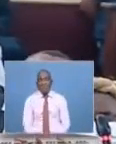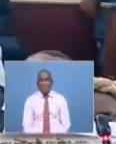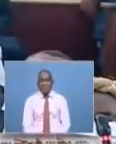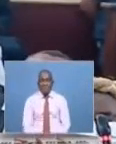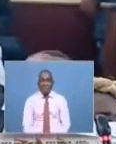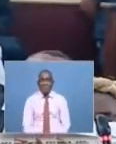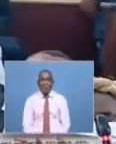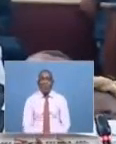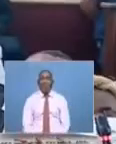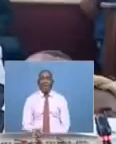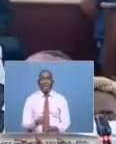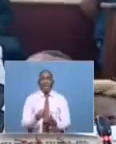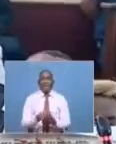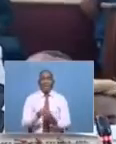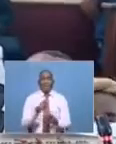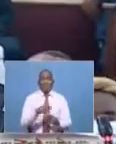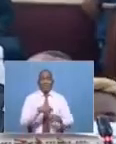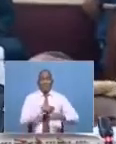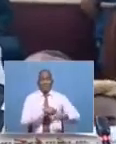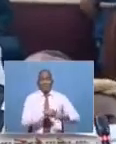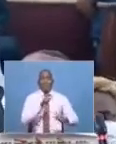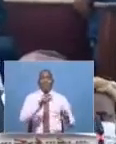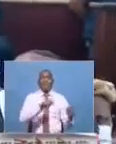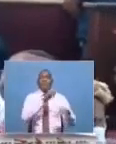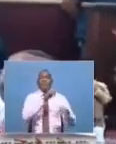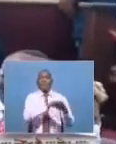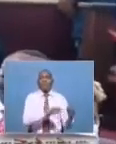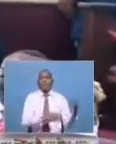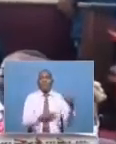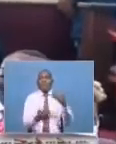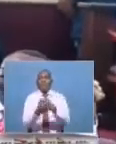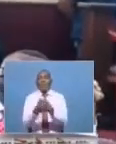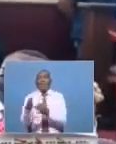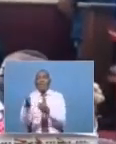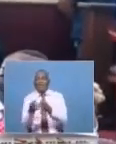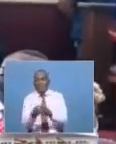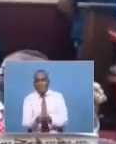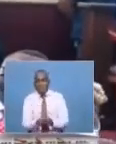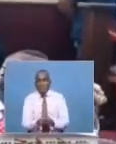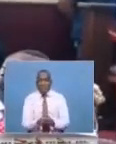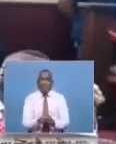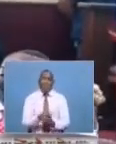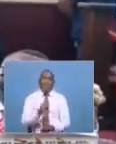that defendant should be called upon to testify. And my lords,